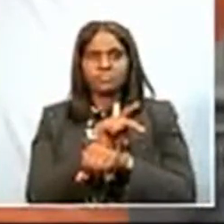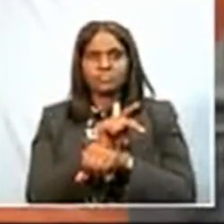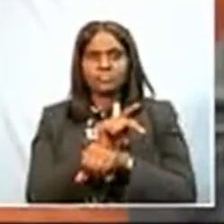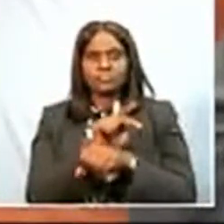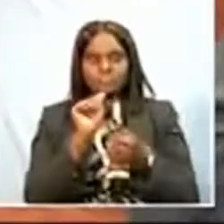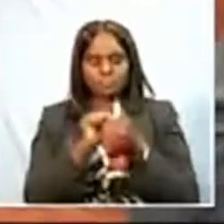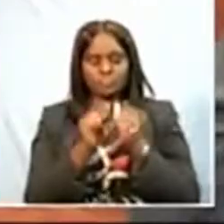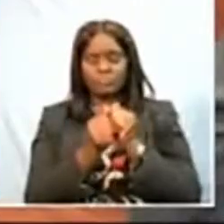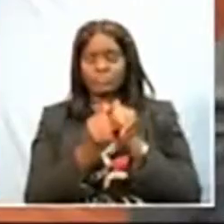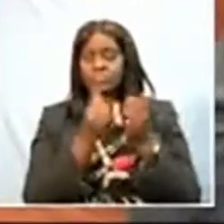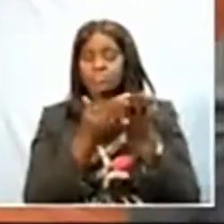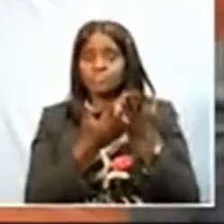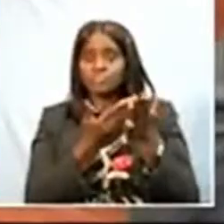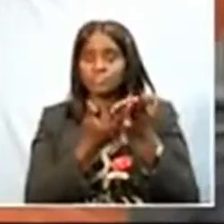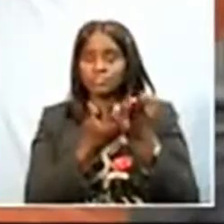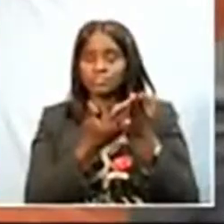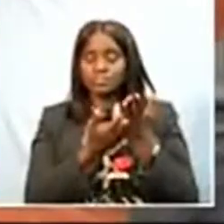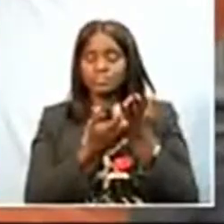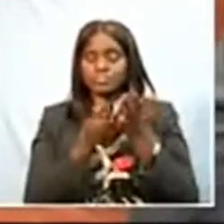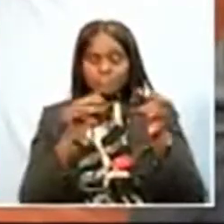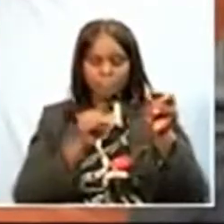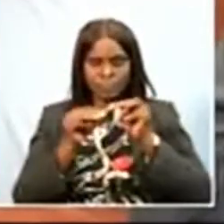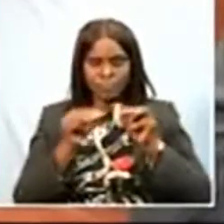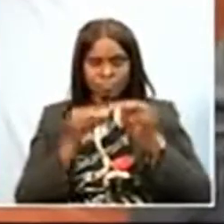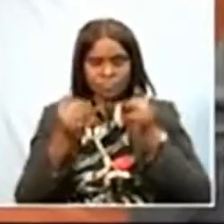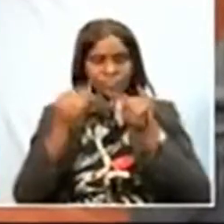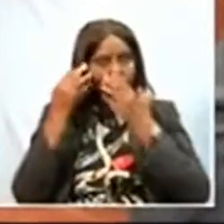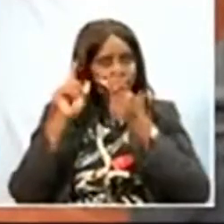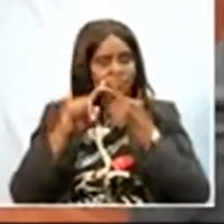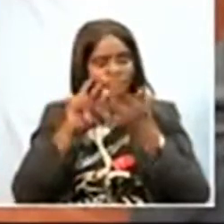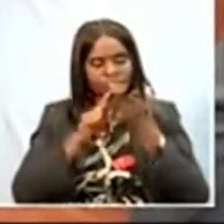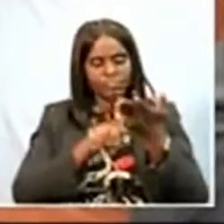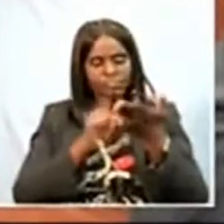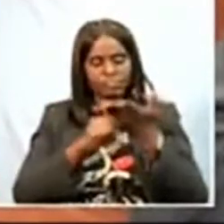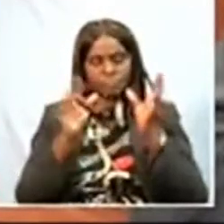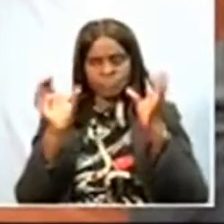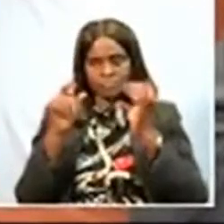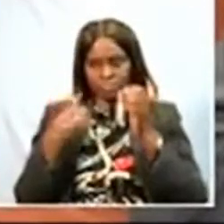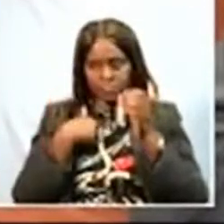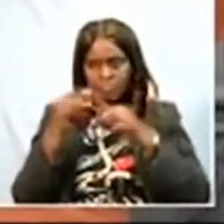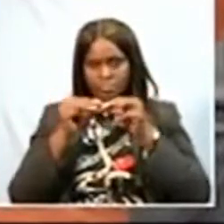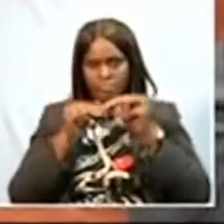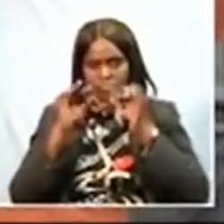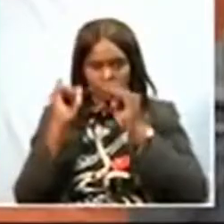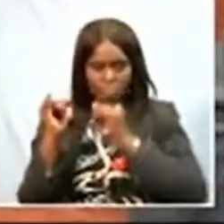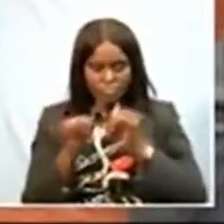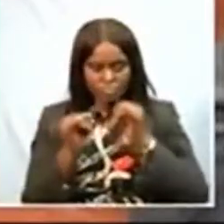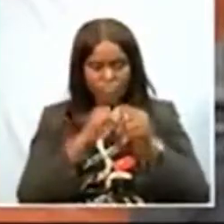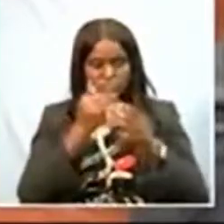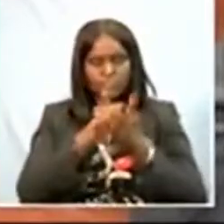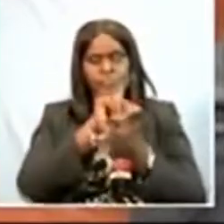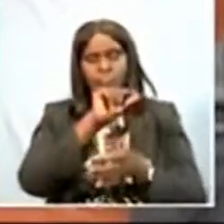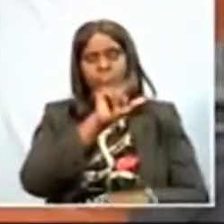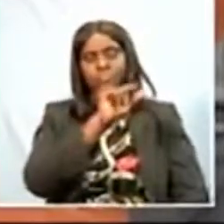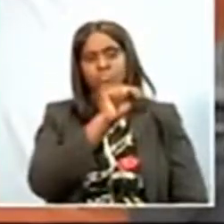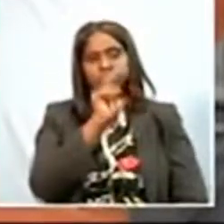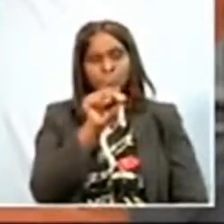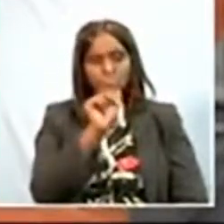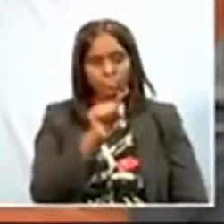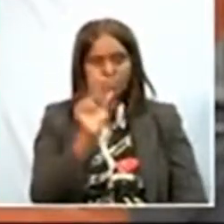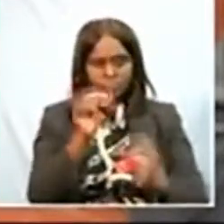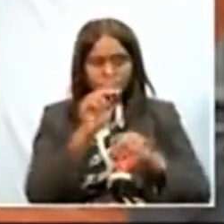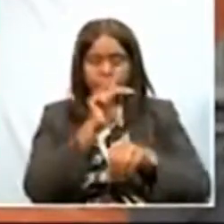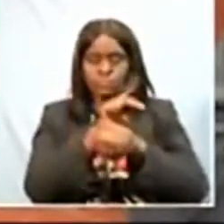Cause of query, management wishes to report that the Council has managed to implement all the 2022